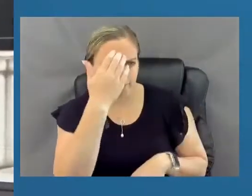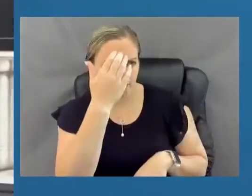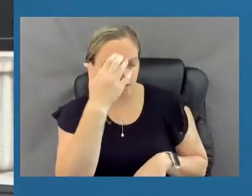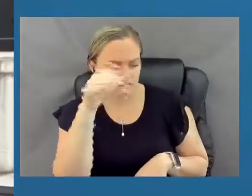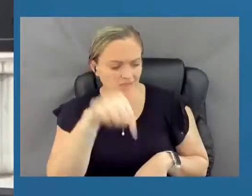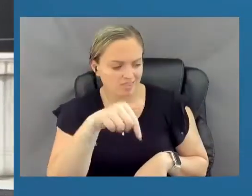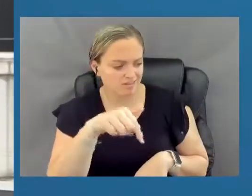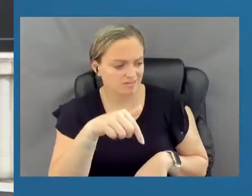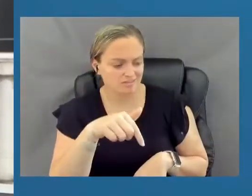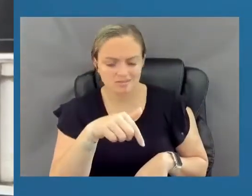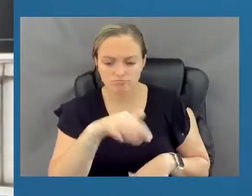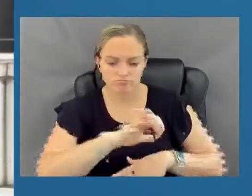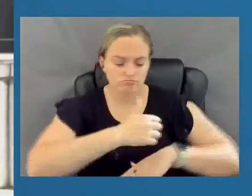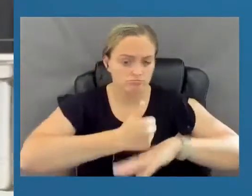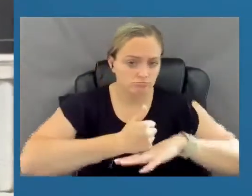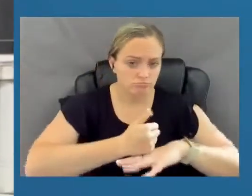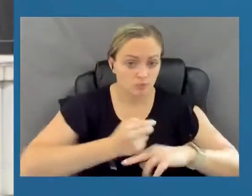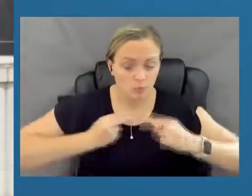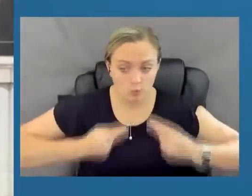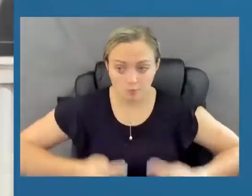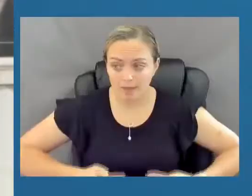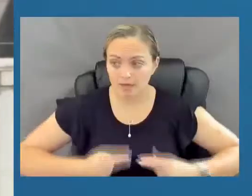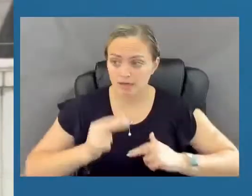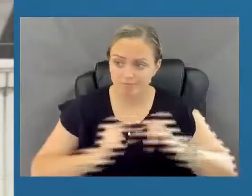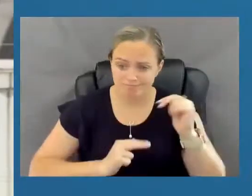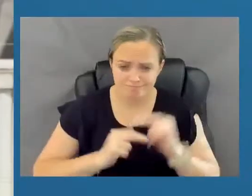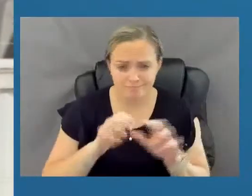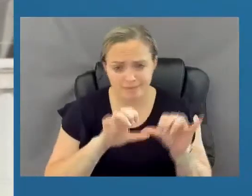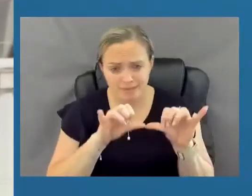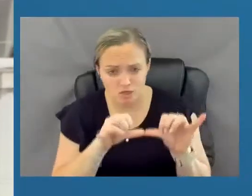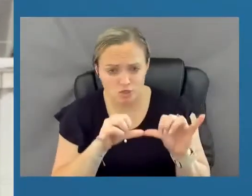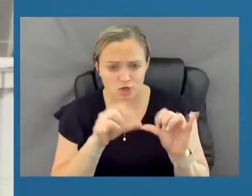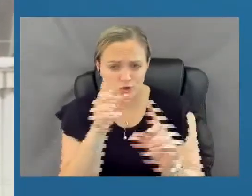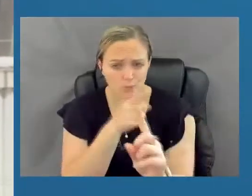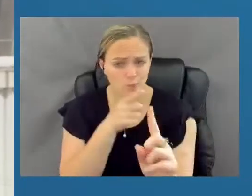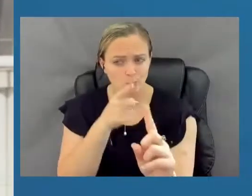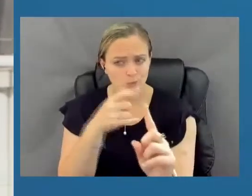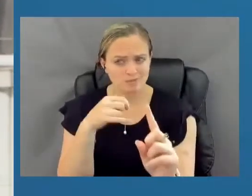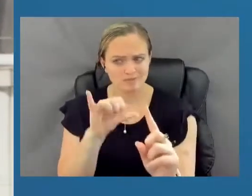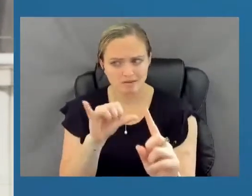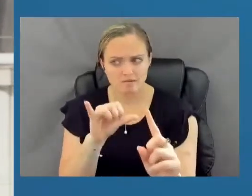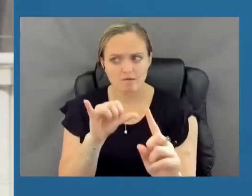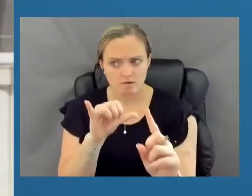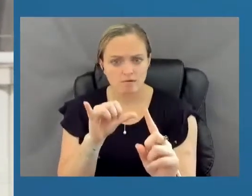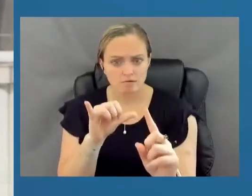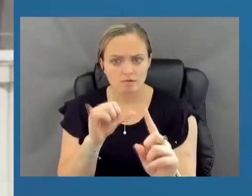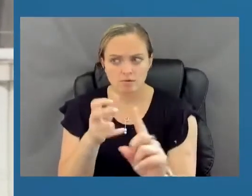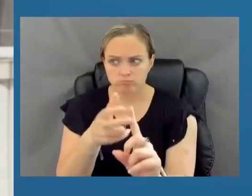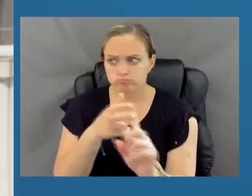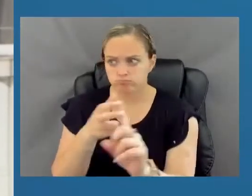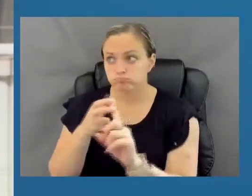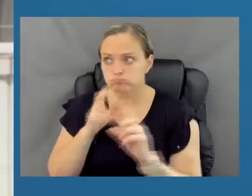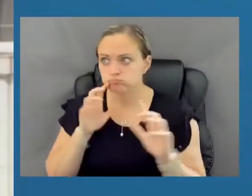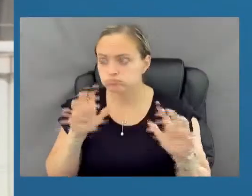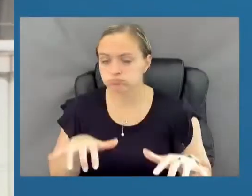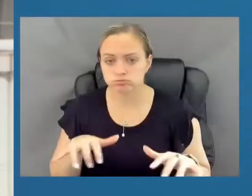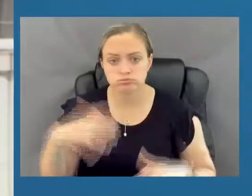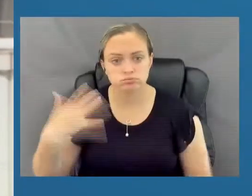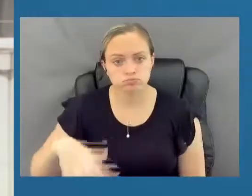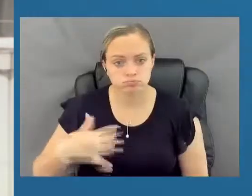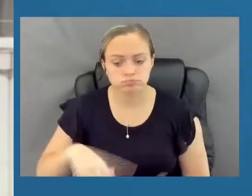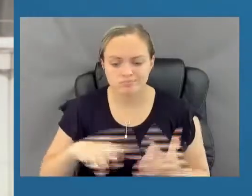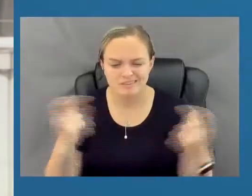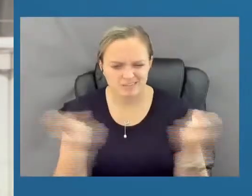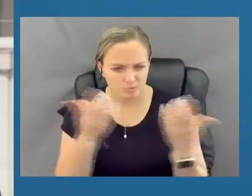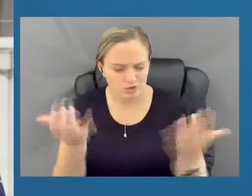great creation of humanity, this engineering feat that is still holds people in awe, is something to be celebrated here